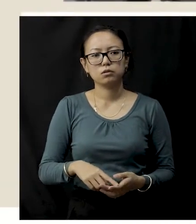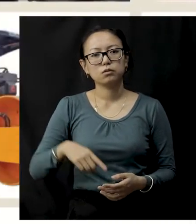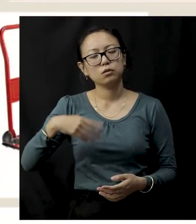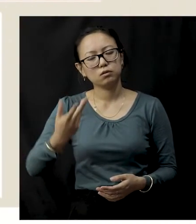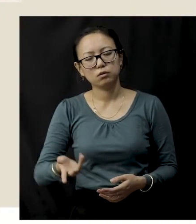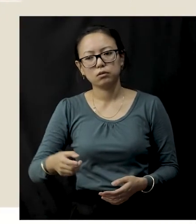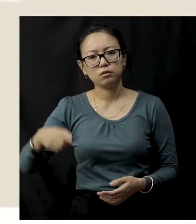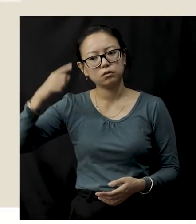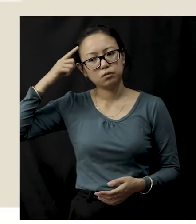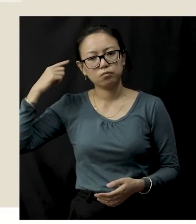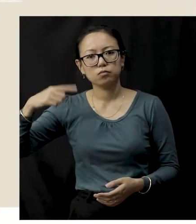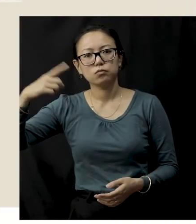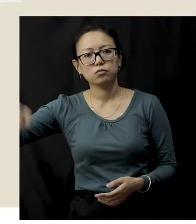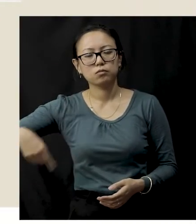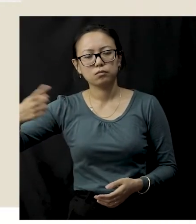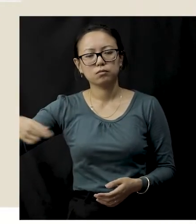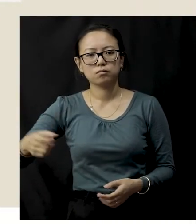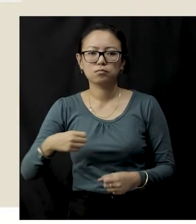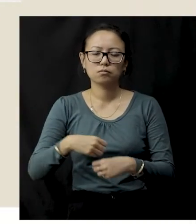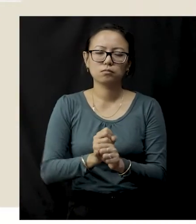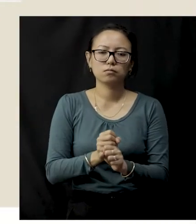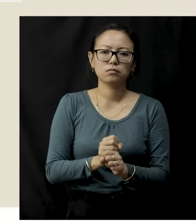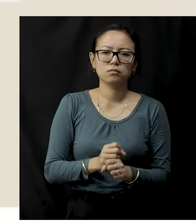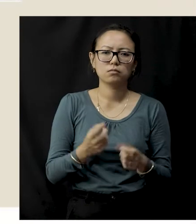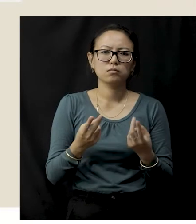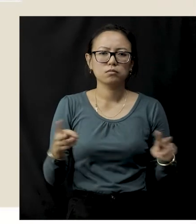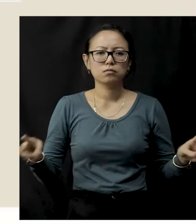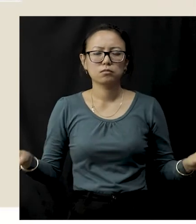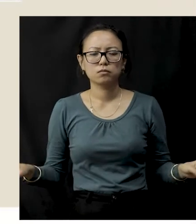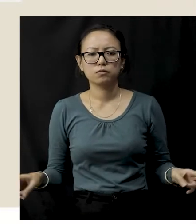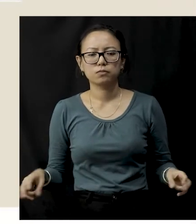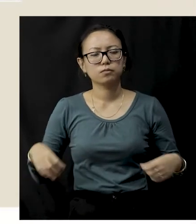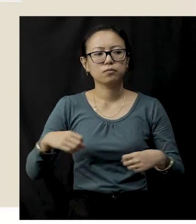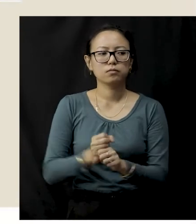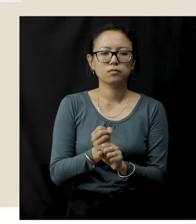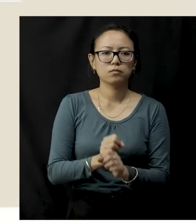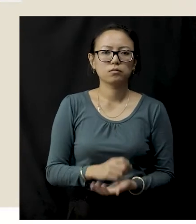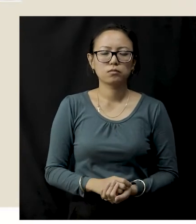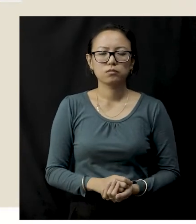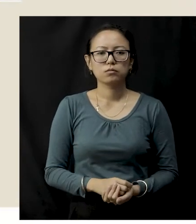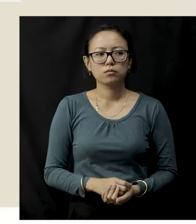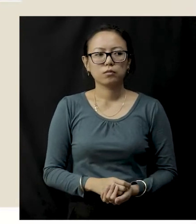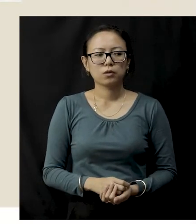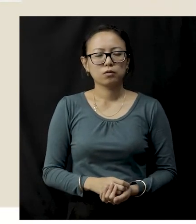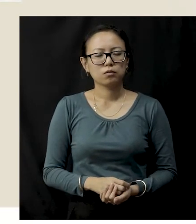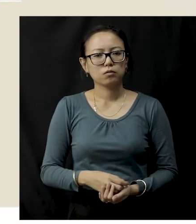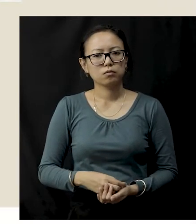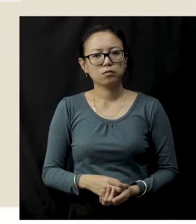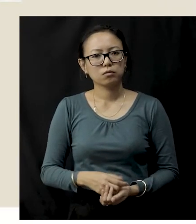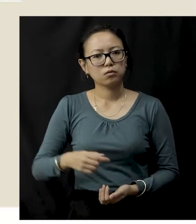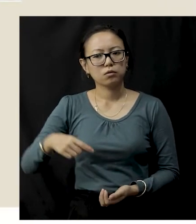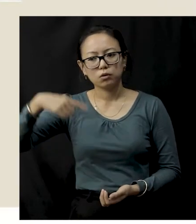invented. See, wheels today. So with the help of wheels, what we can do today, we can also